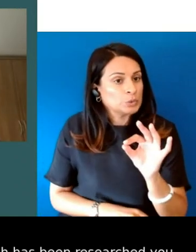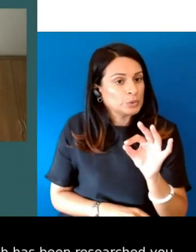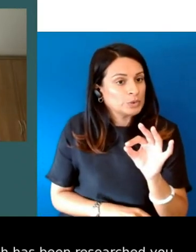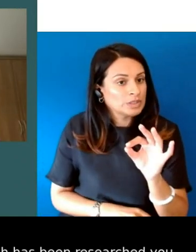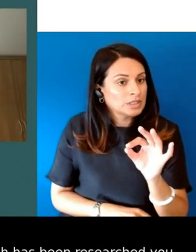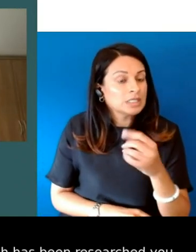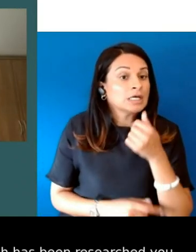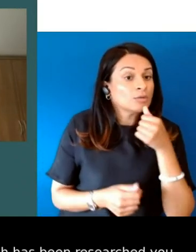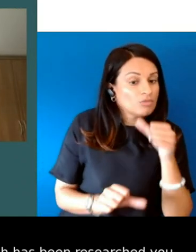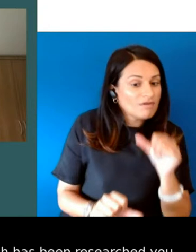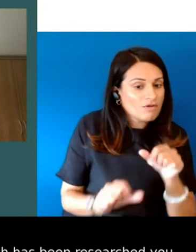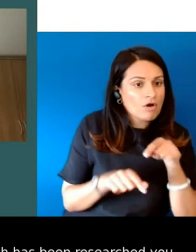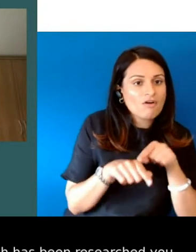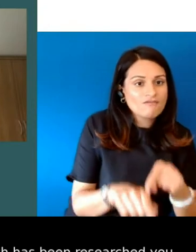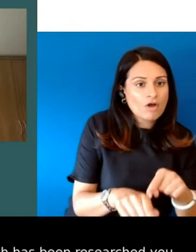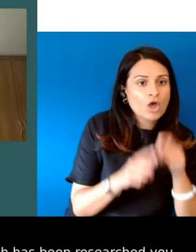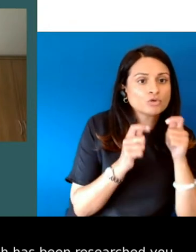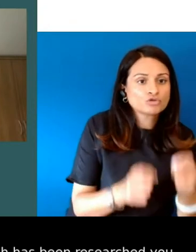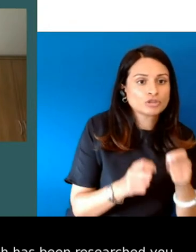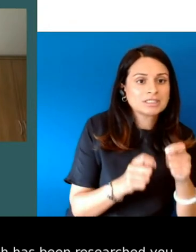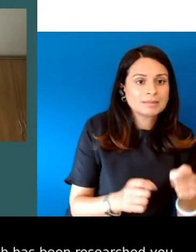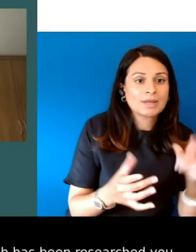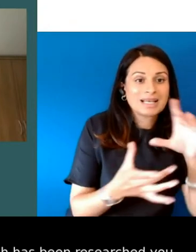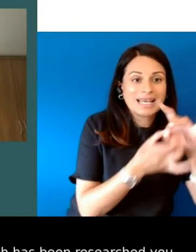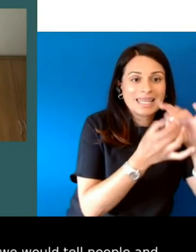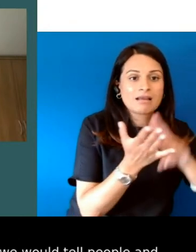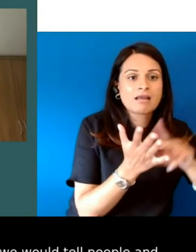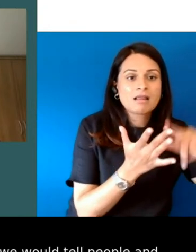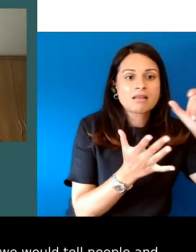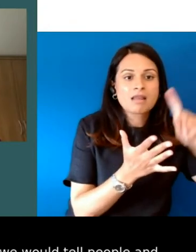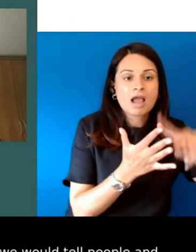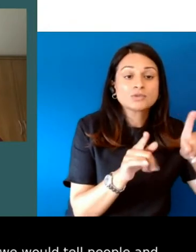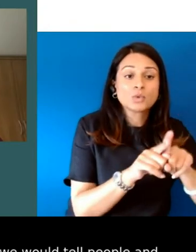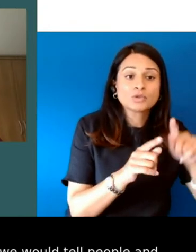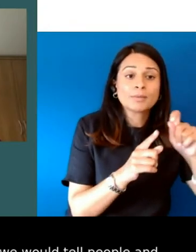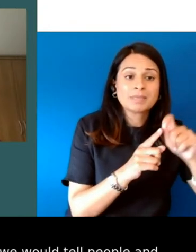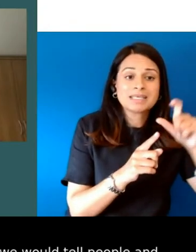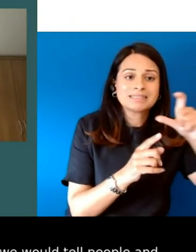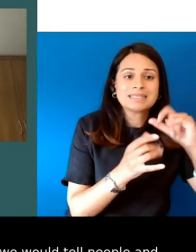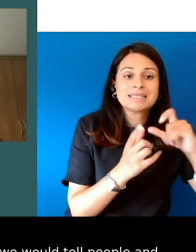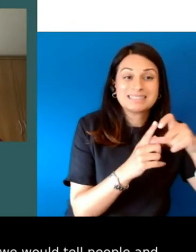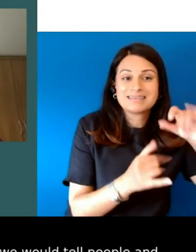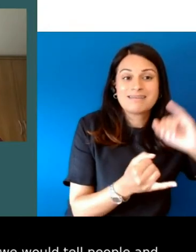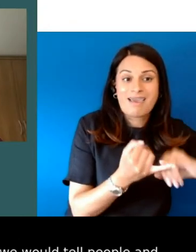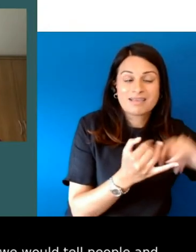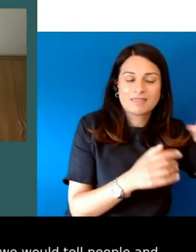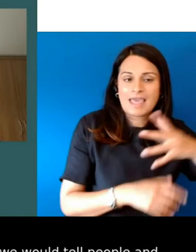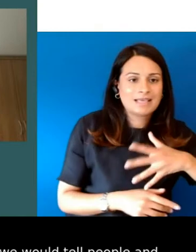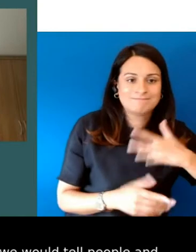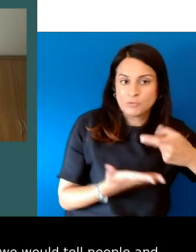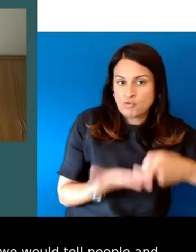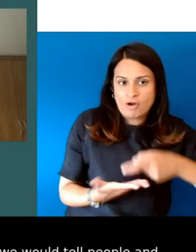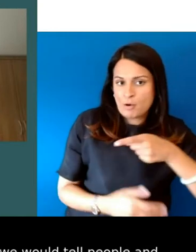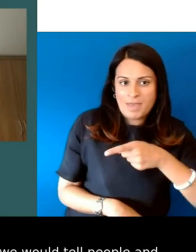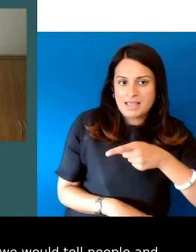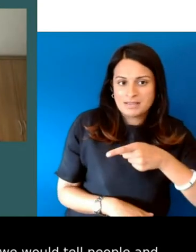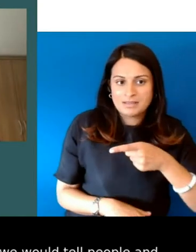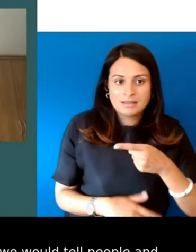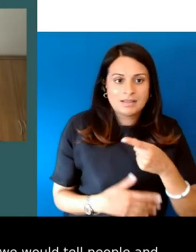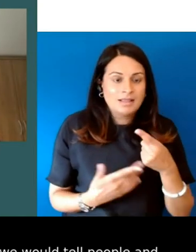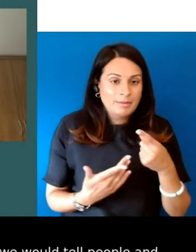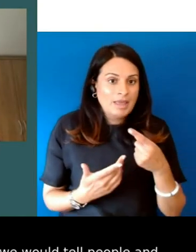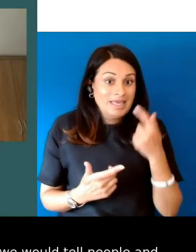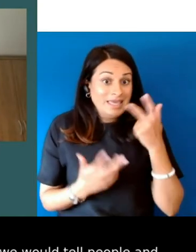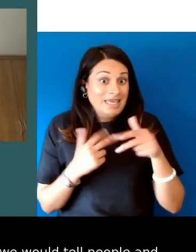follow the the treatment pathways from nice and pcds who who don't recommend it but that's what it is in culture wondering